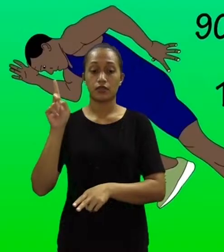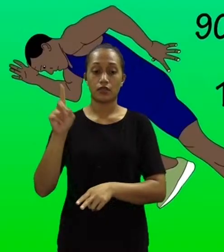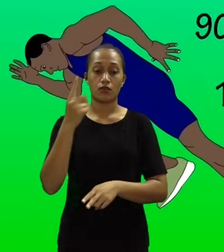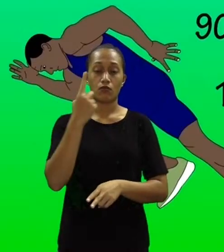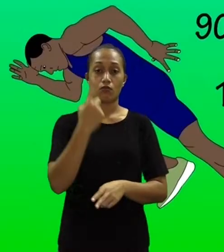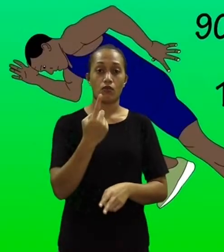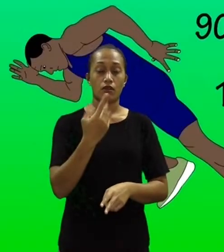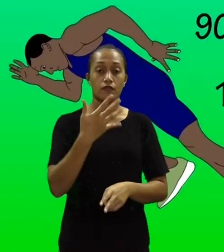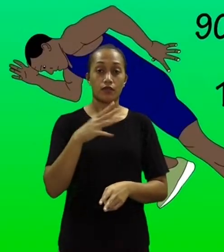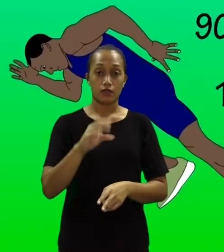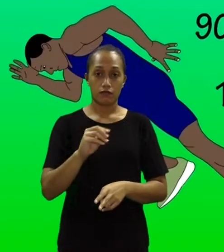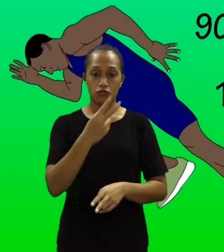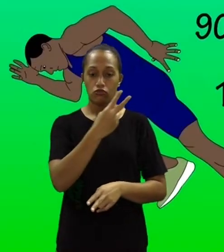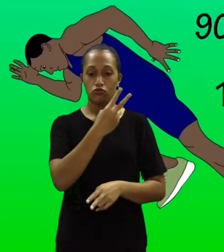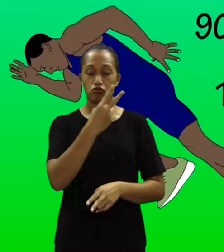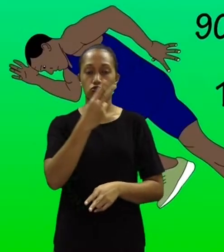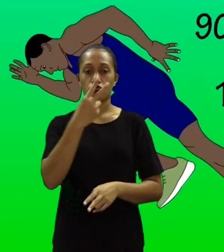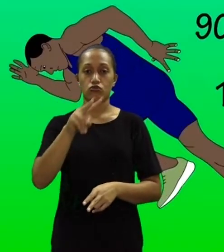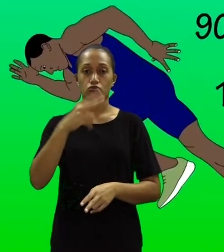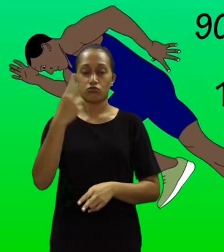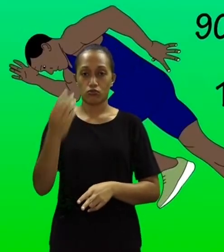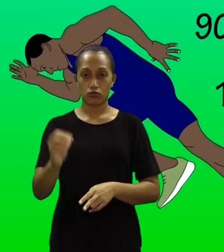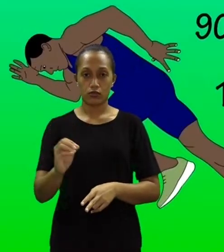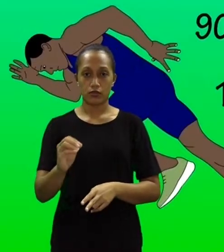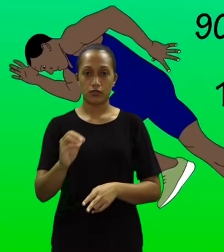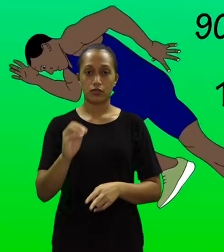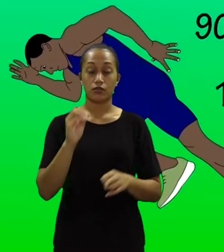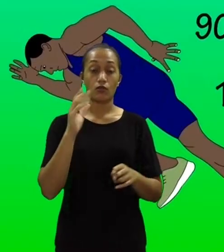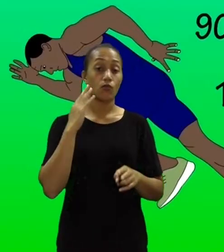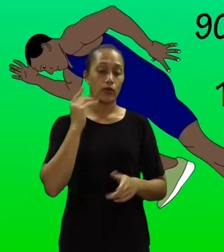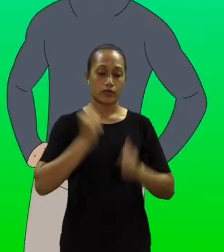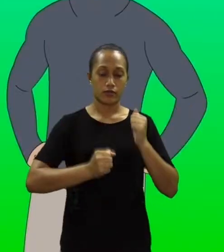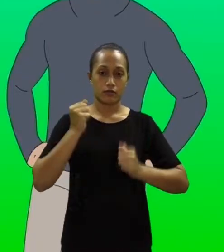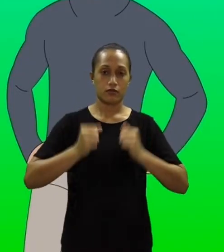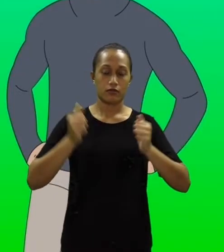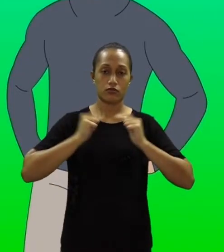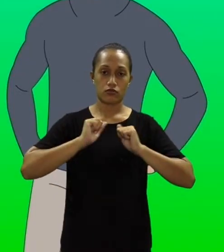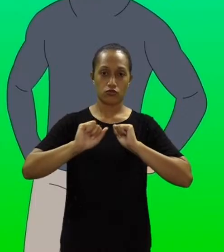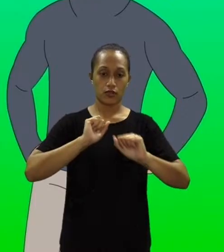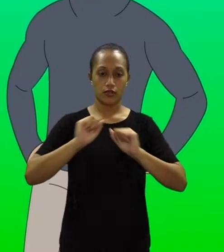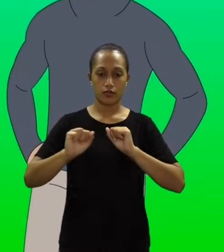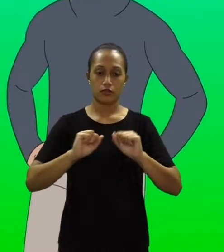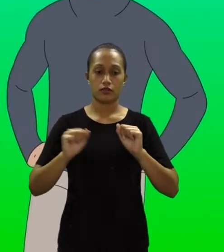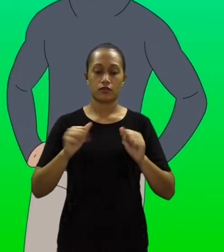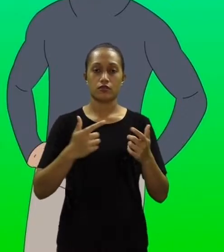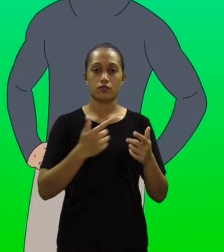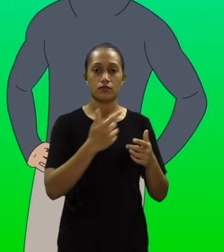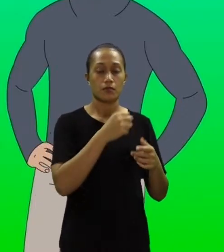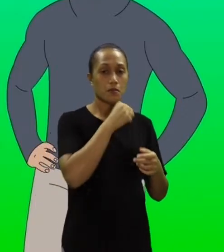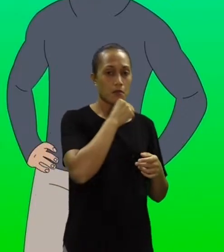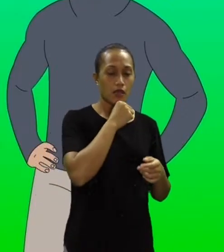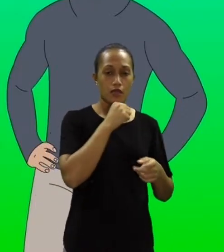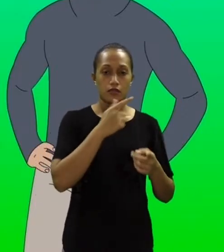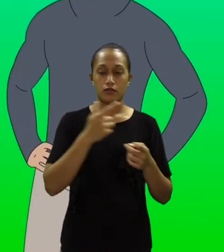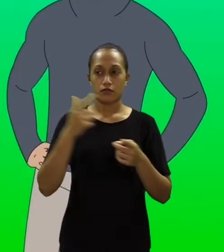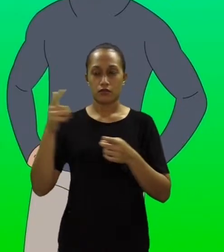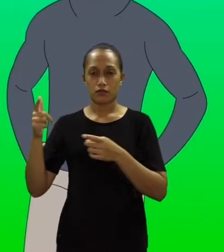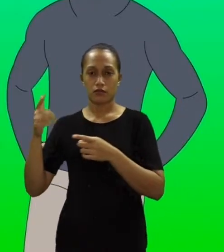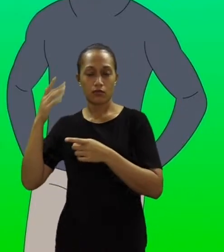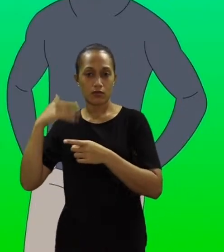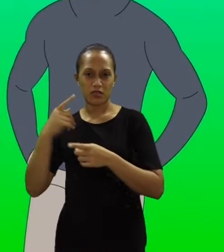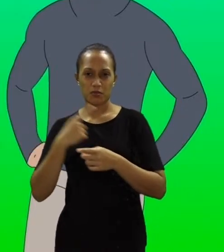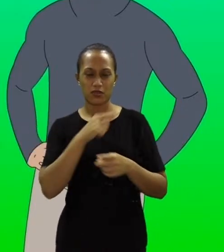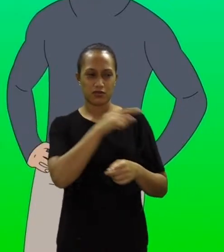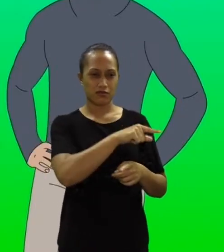whopping 150 to 220 milliliters during cardio training. Men in general have larger stroke volumes than women because of a